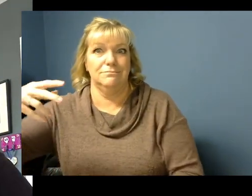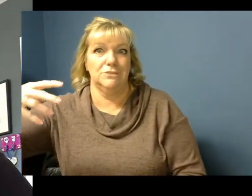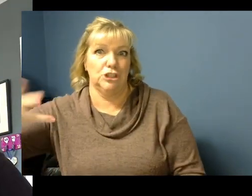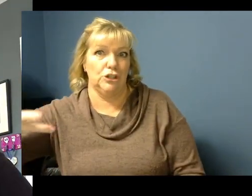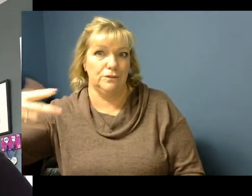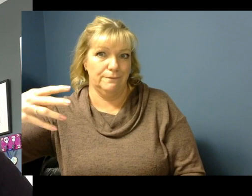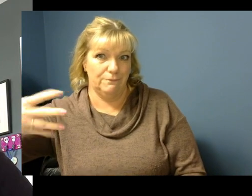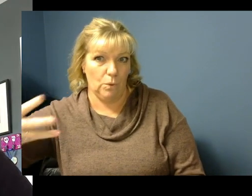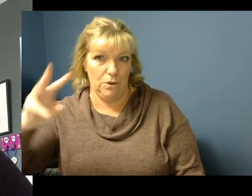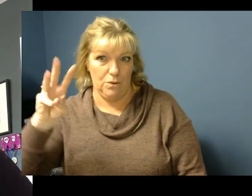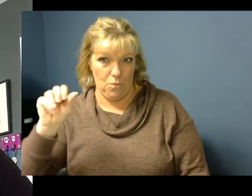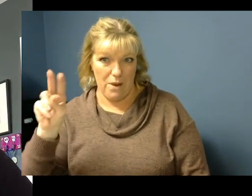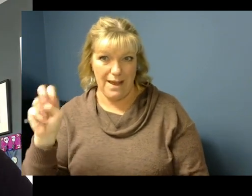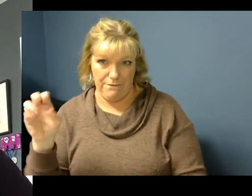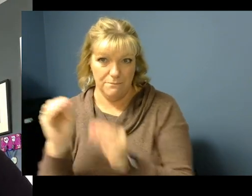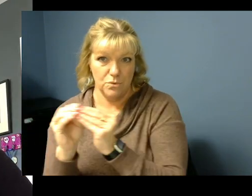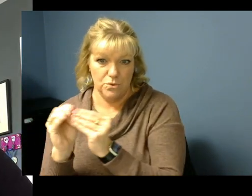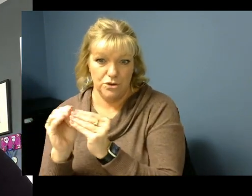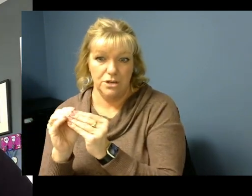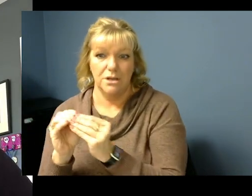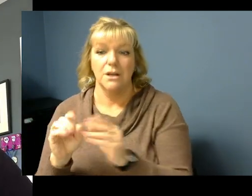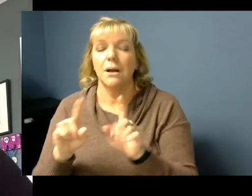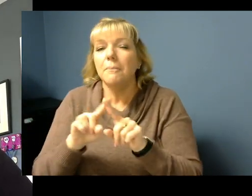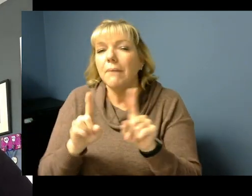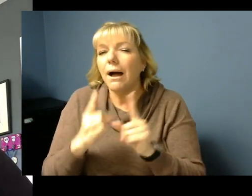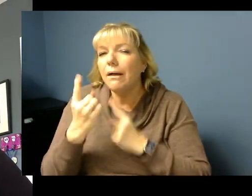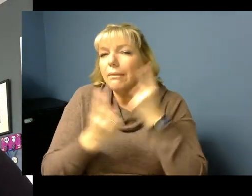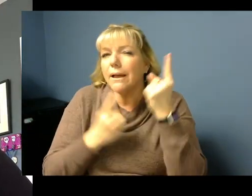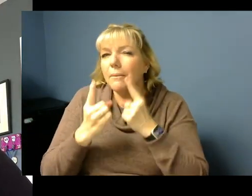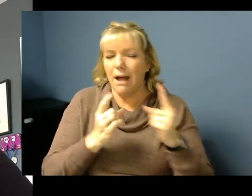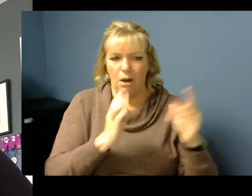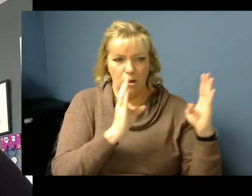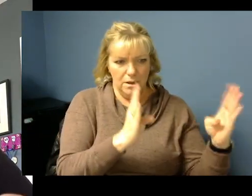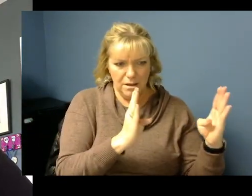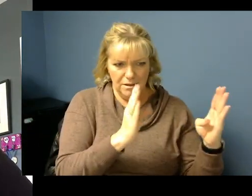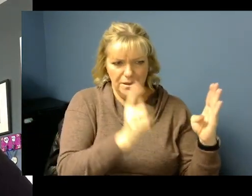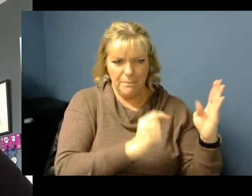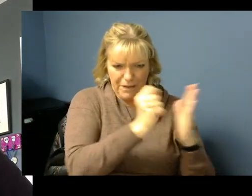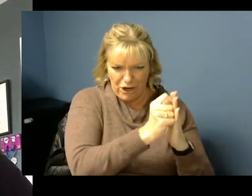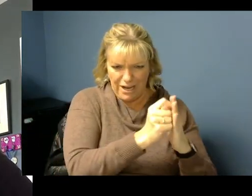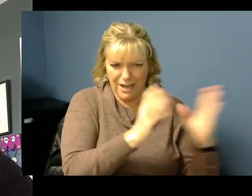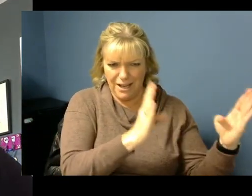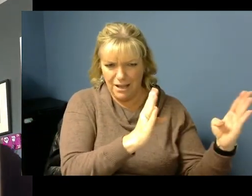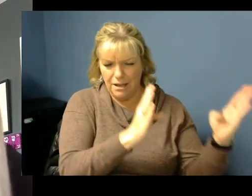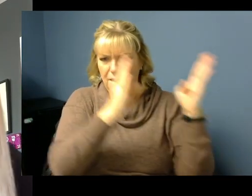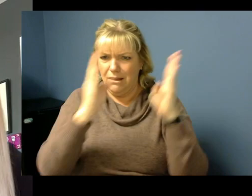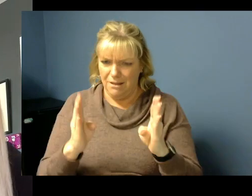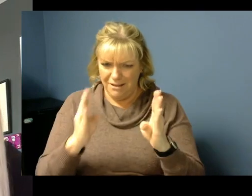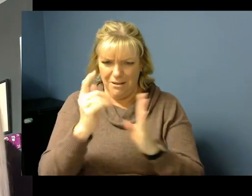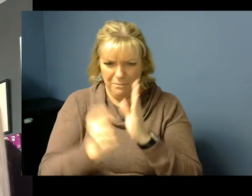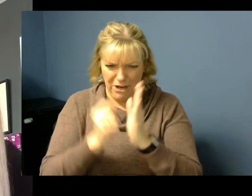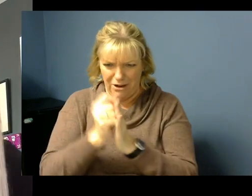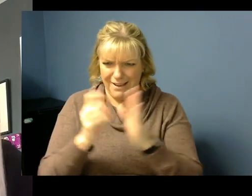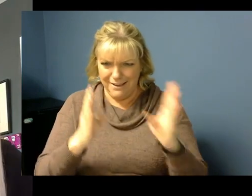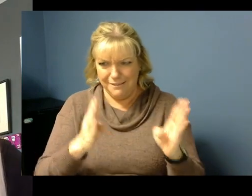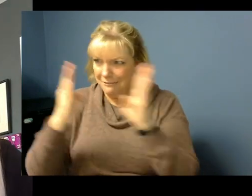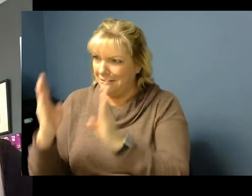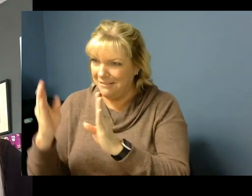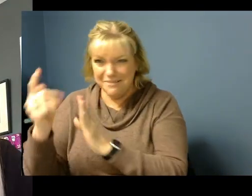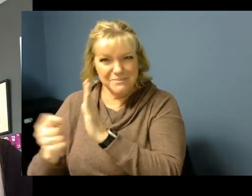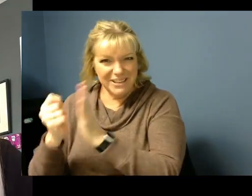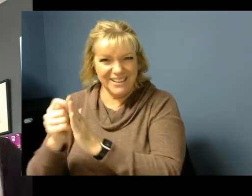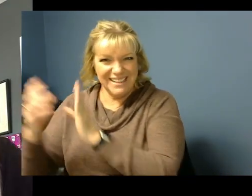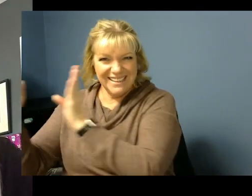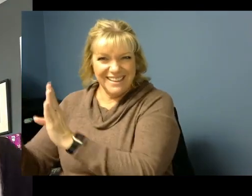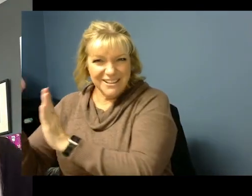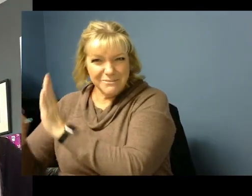about some of these things too. But another thing to think about with waves is, if we think about women's history like this, we're really limiting it, because, right,